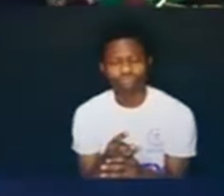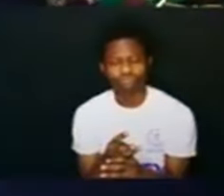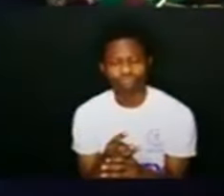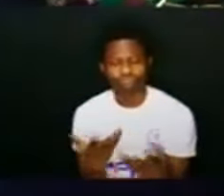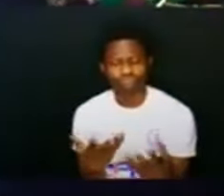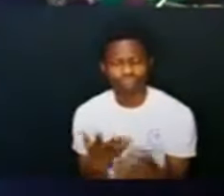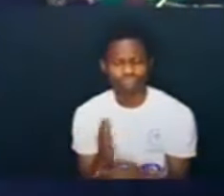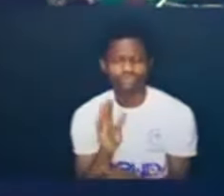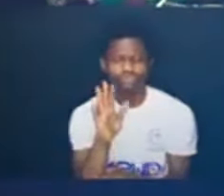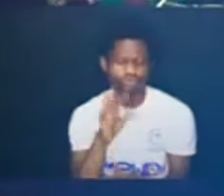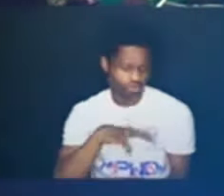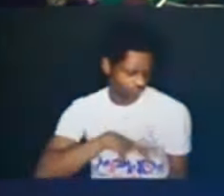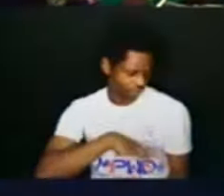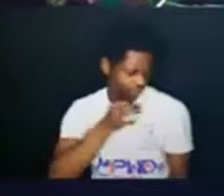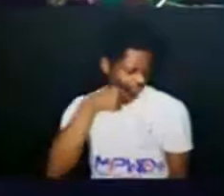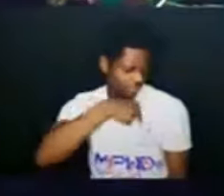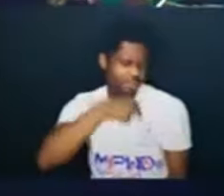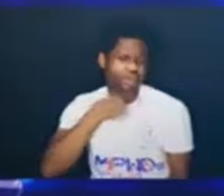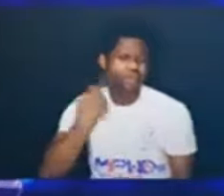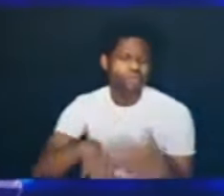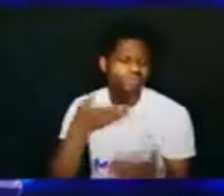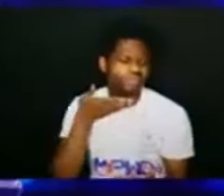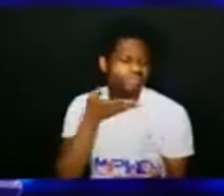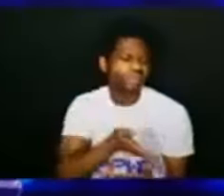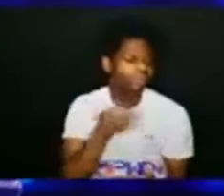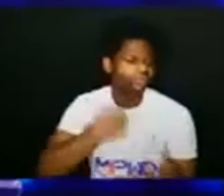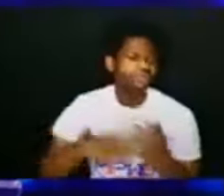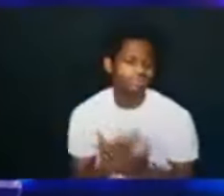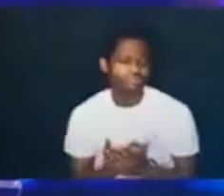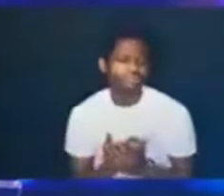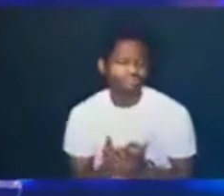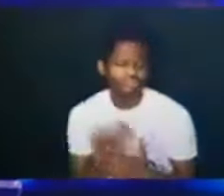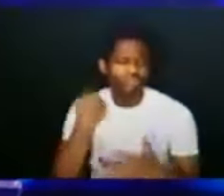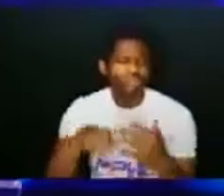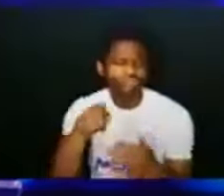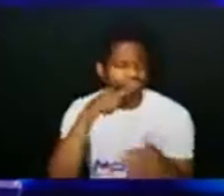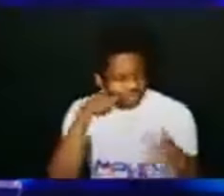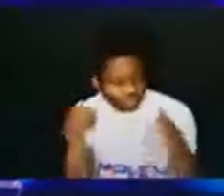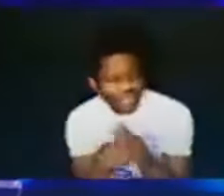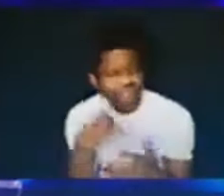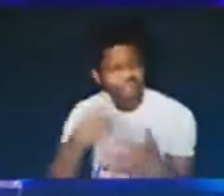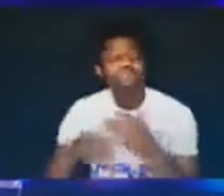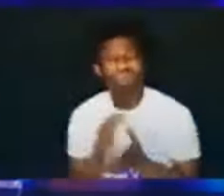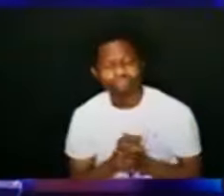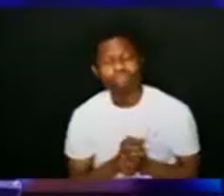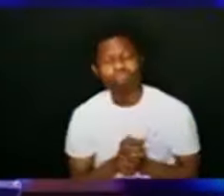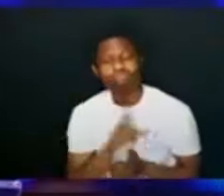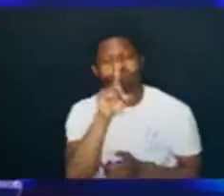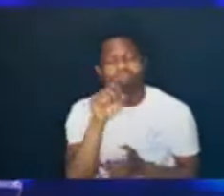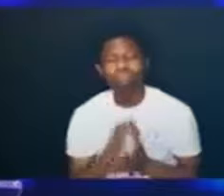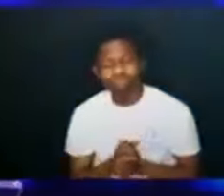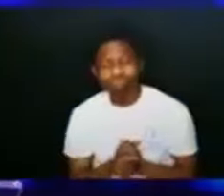What is in your spirit, man? What are you hiding? You are